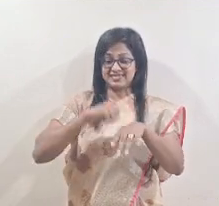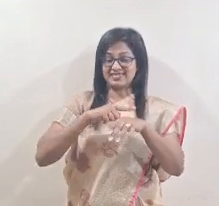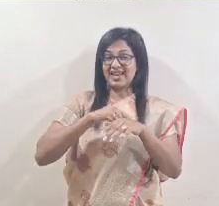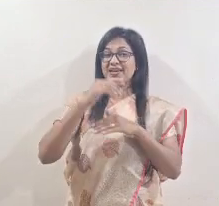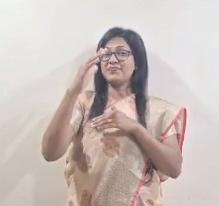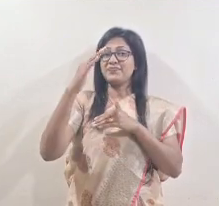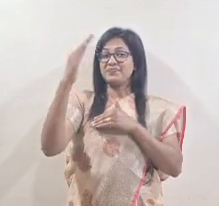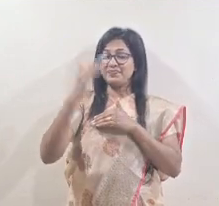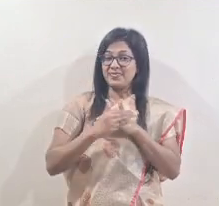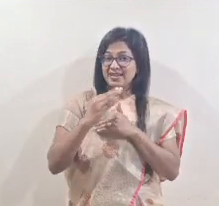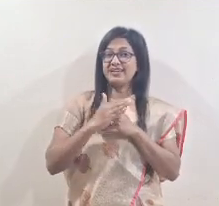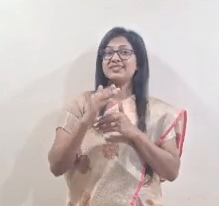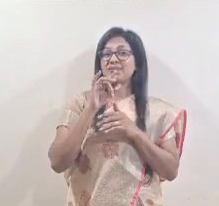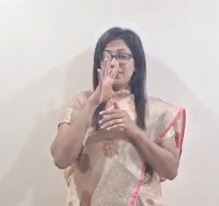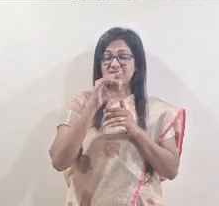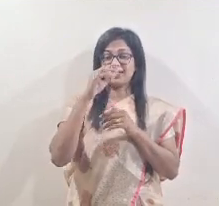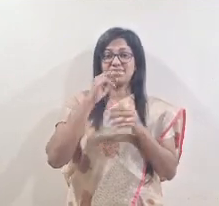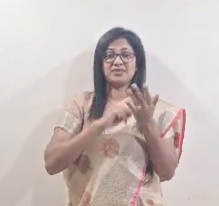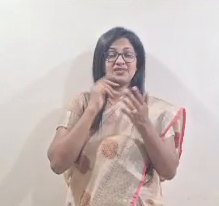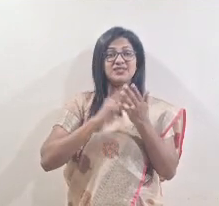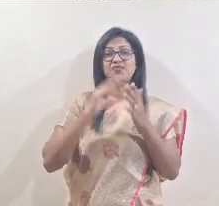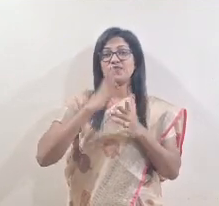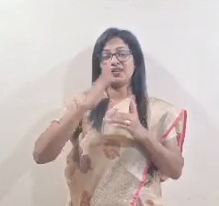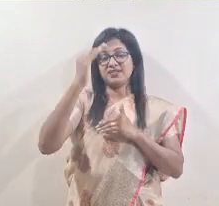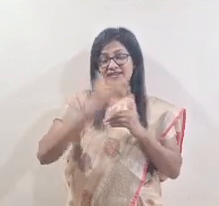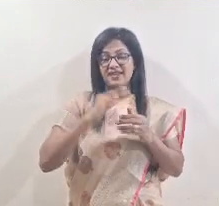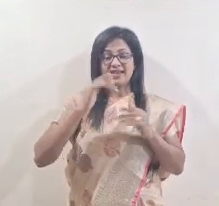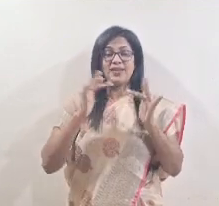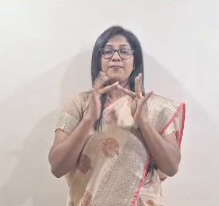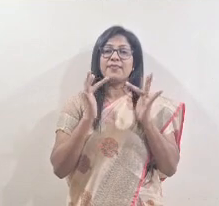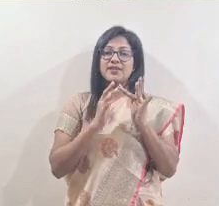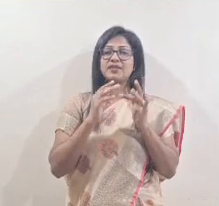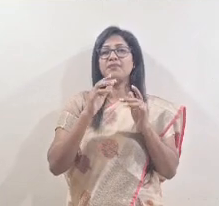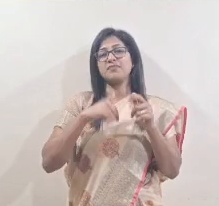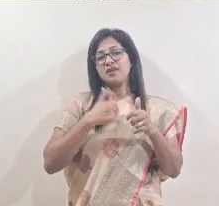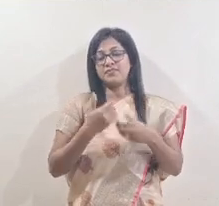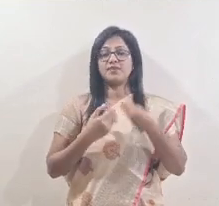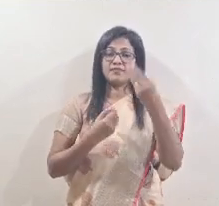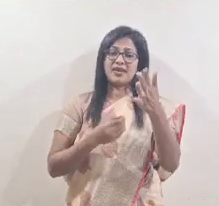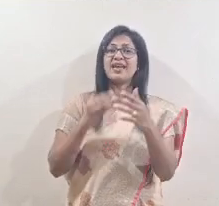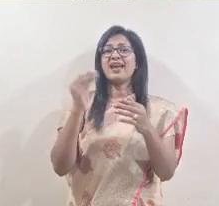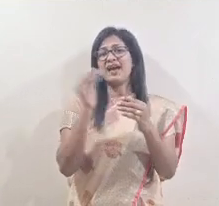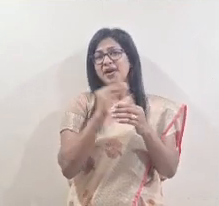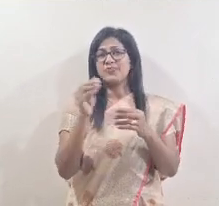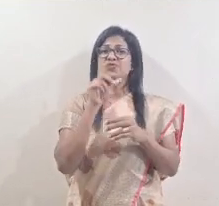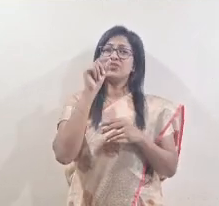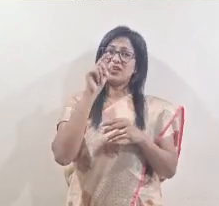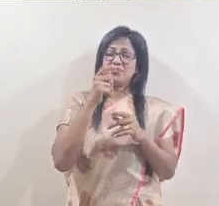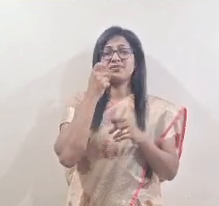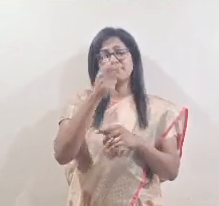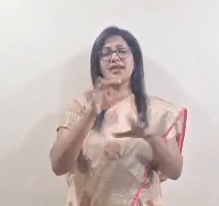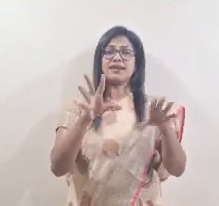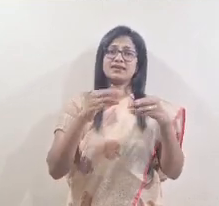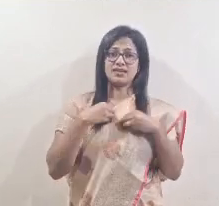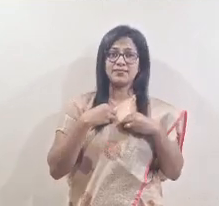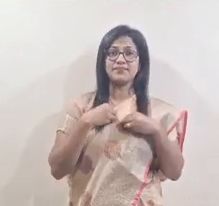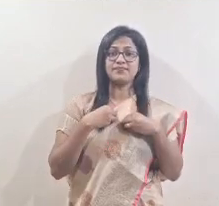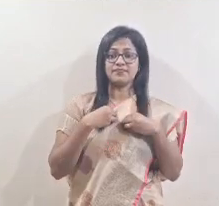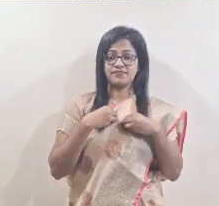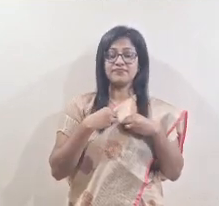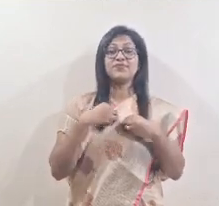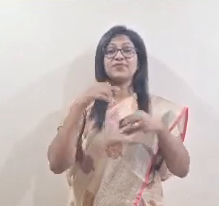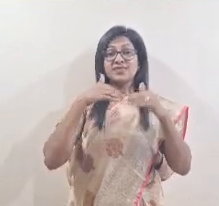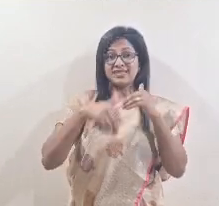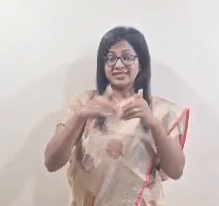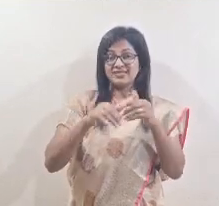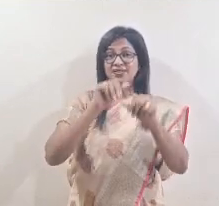to 15 minutes, providing them medium comfort, and they were okay with paying a fare for up to 10 rupees. So the